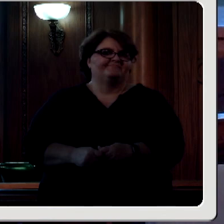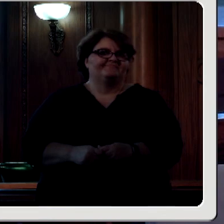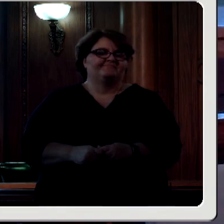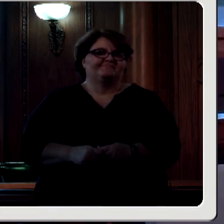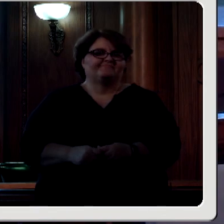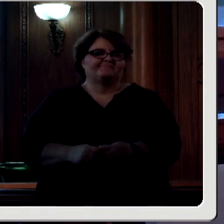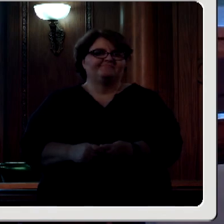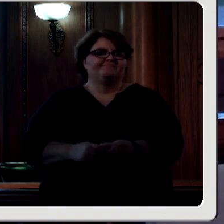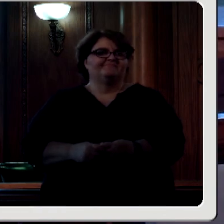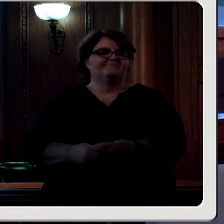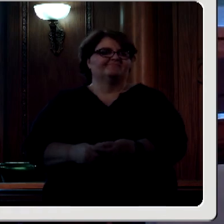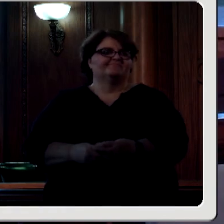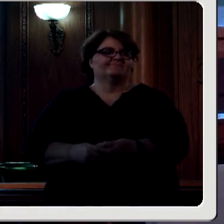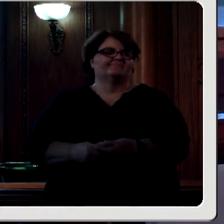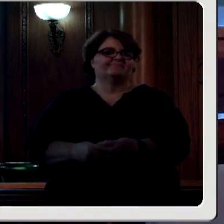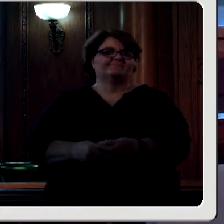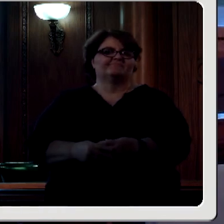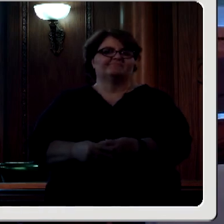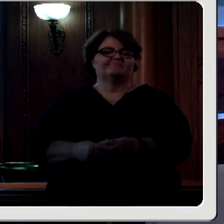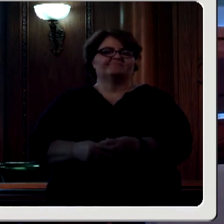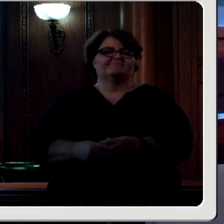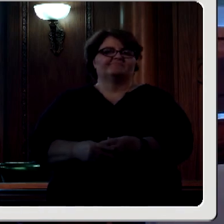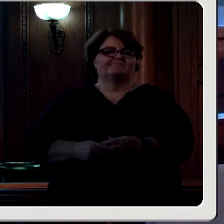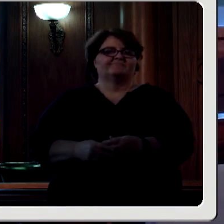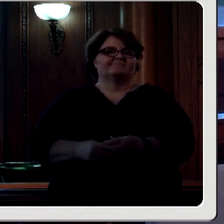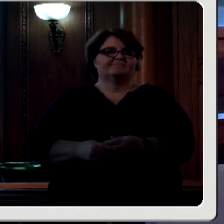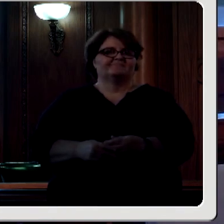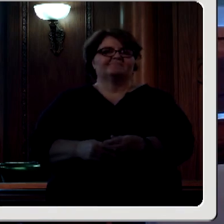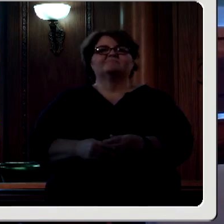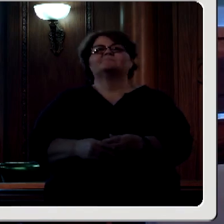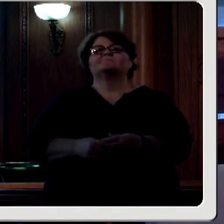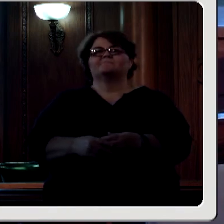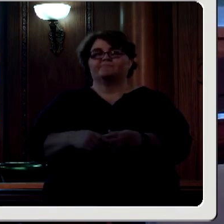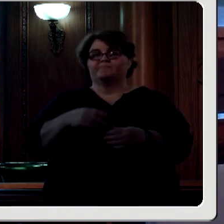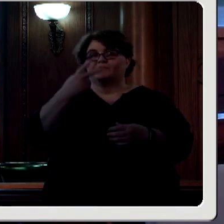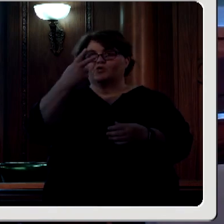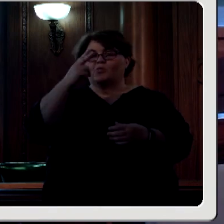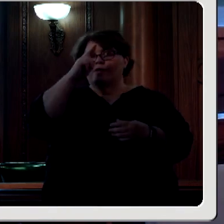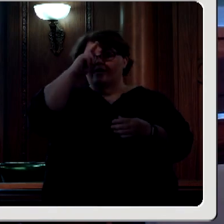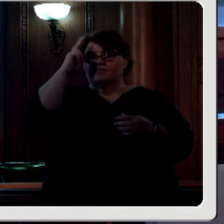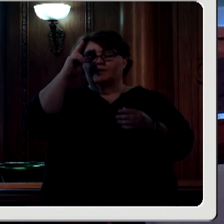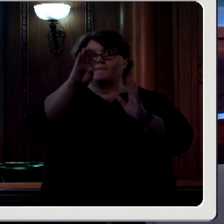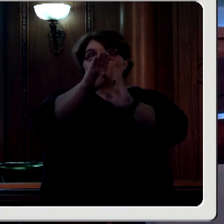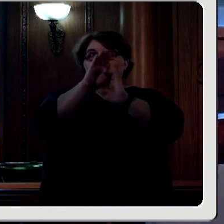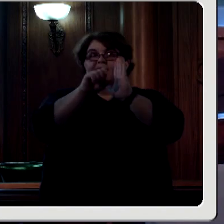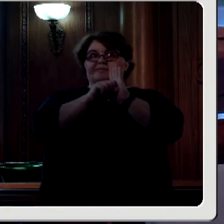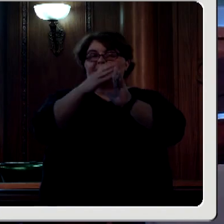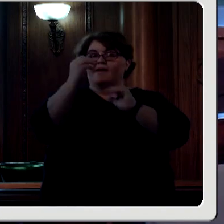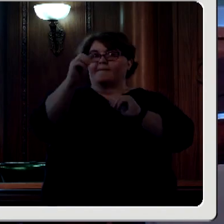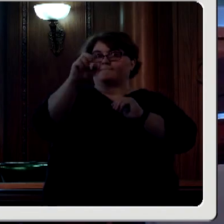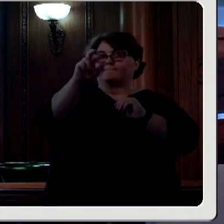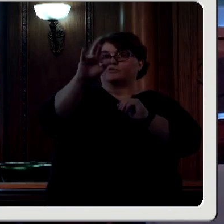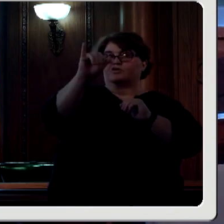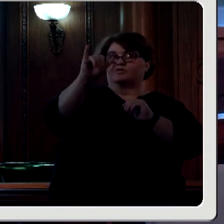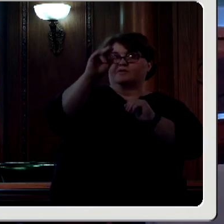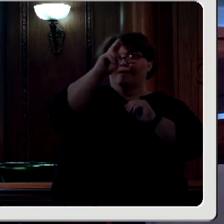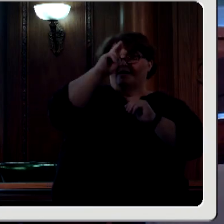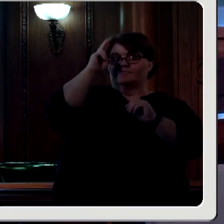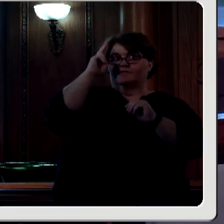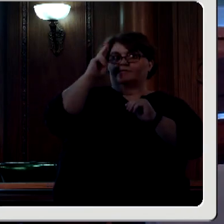Also, Dr. Roose, the Chief Medical Officer of Mercy Hospital. Trinity Health is here,